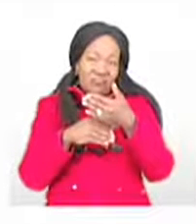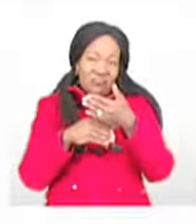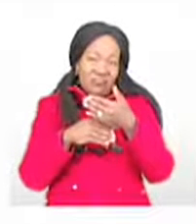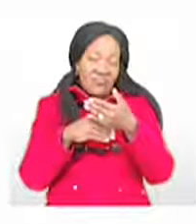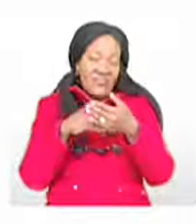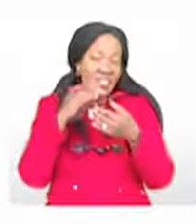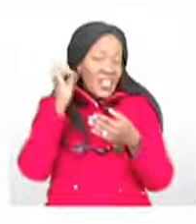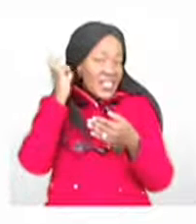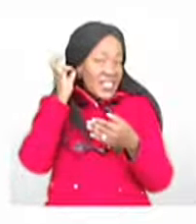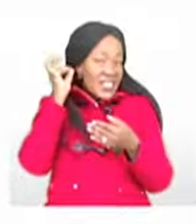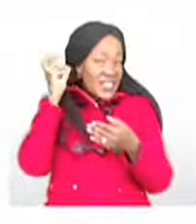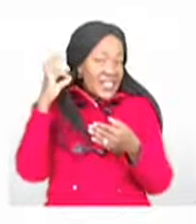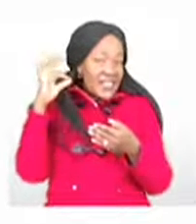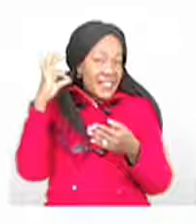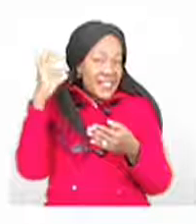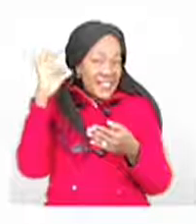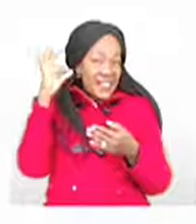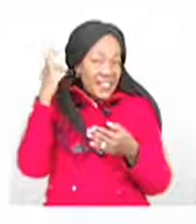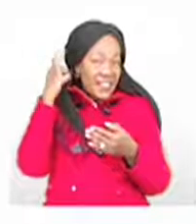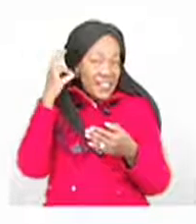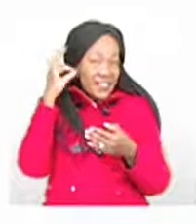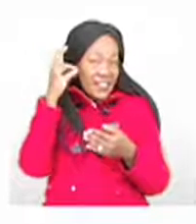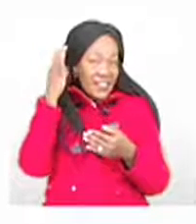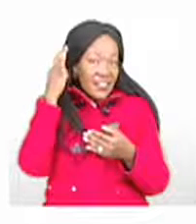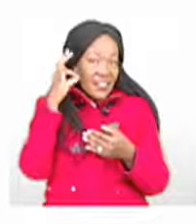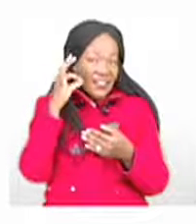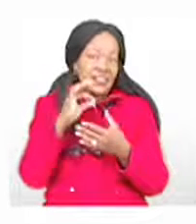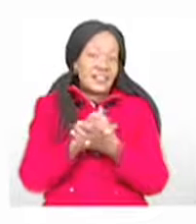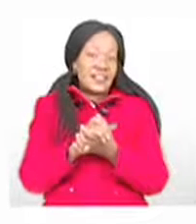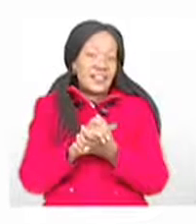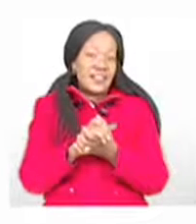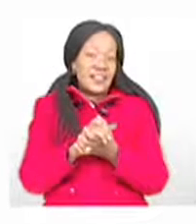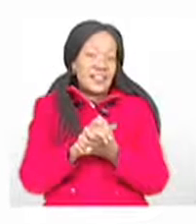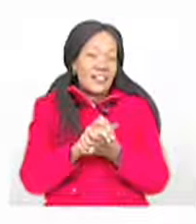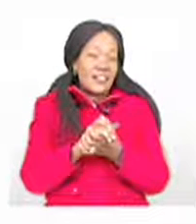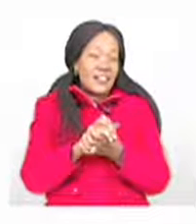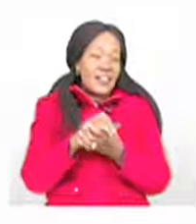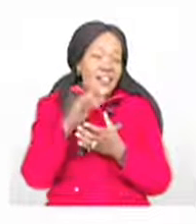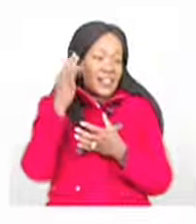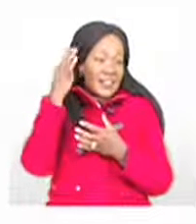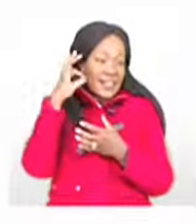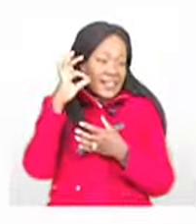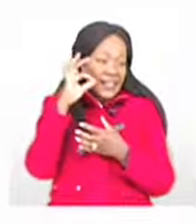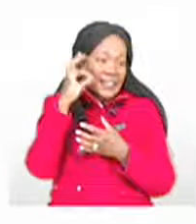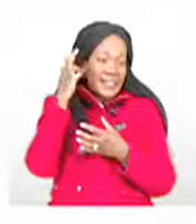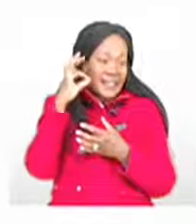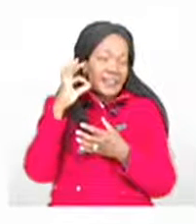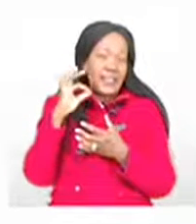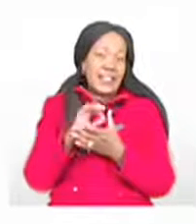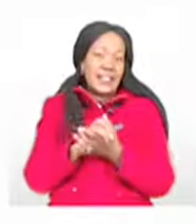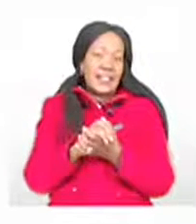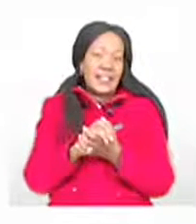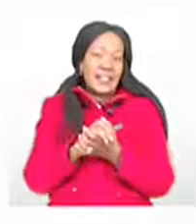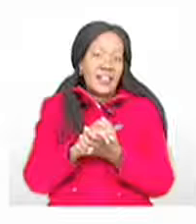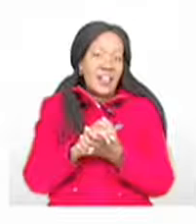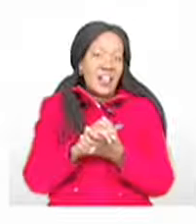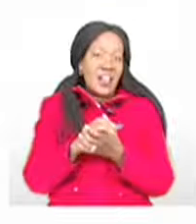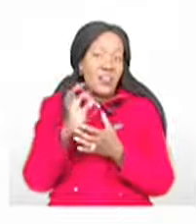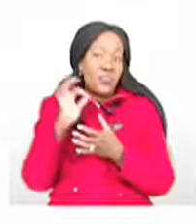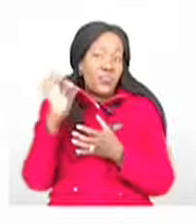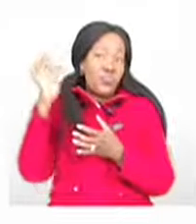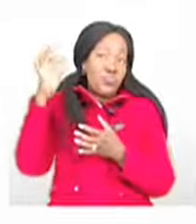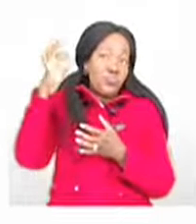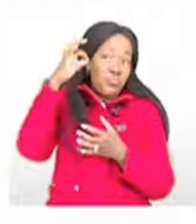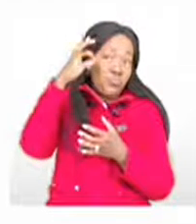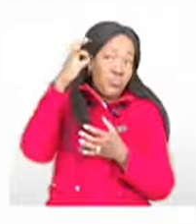just below the hen and the eggs. There is a bee. The bee needs to fly to